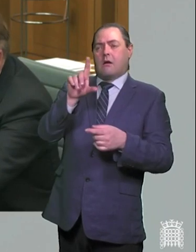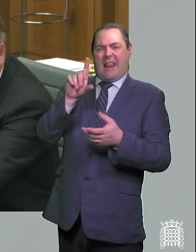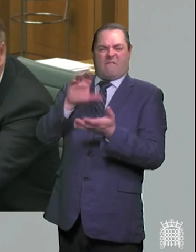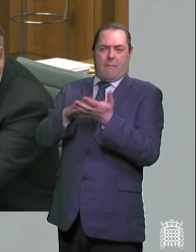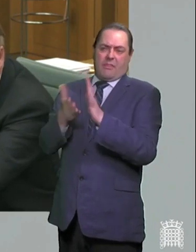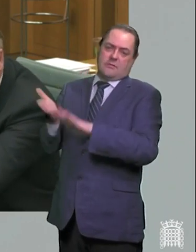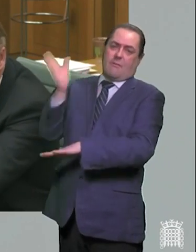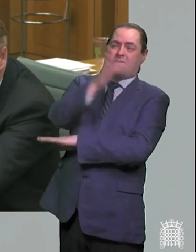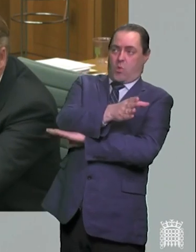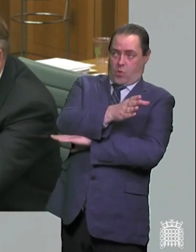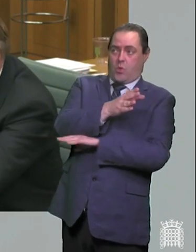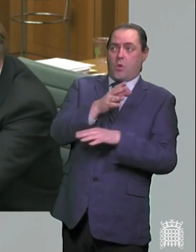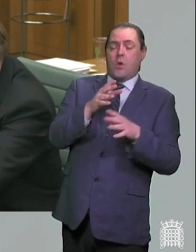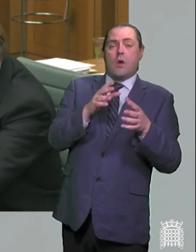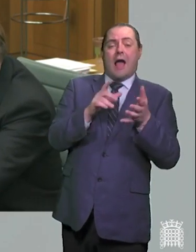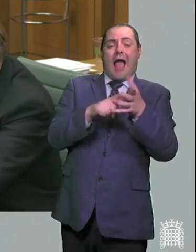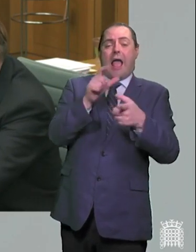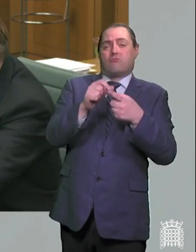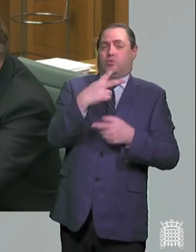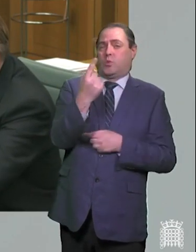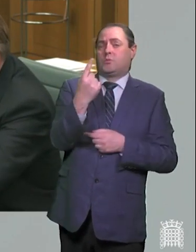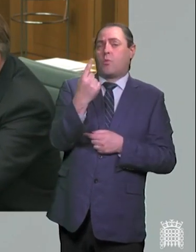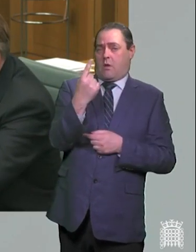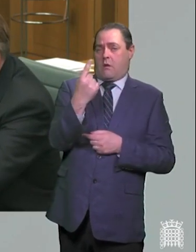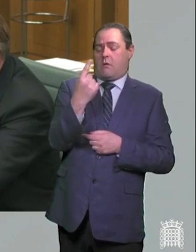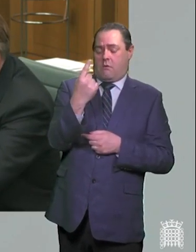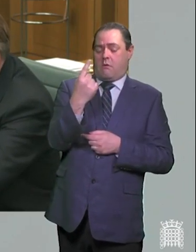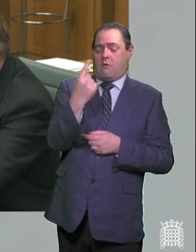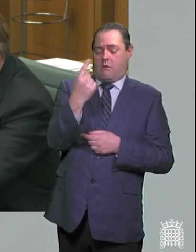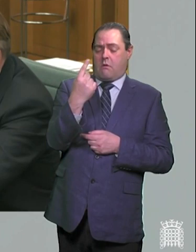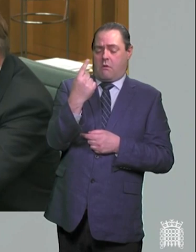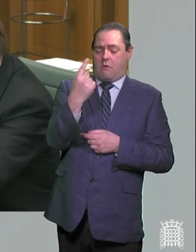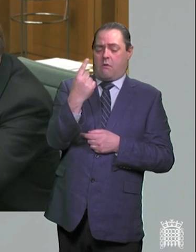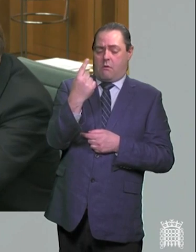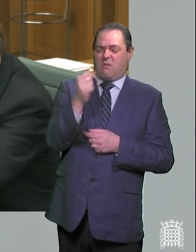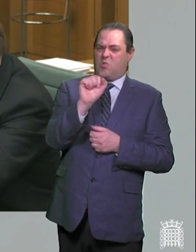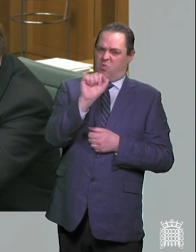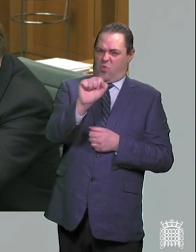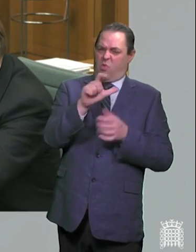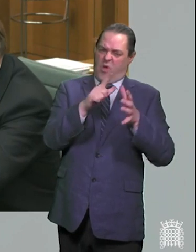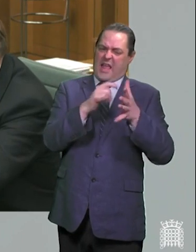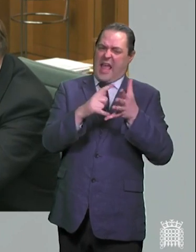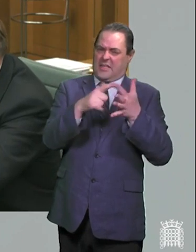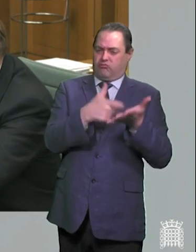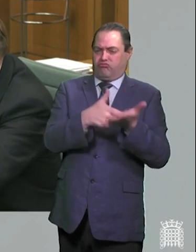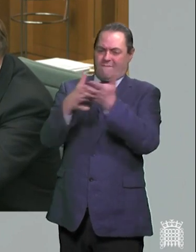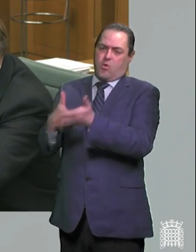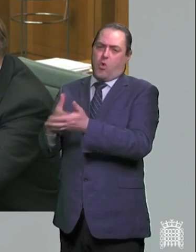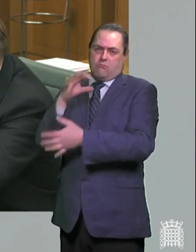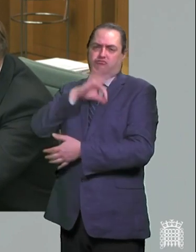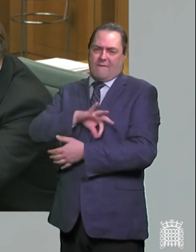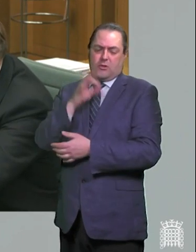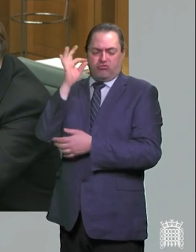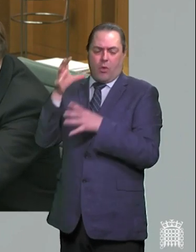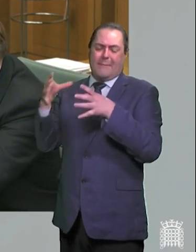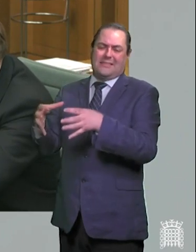that. On the 21st of April, when your case was referred to the Privileges Committee,